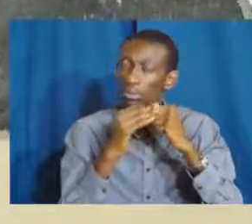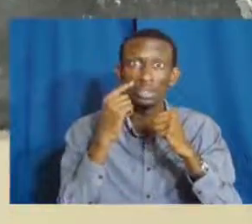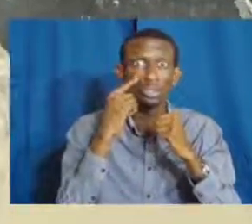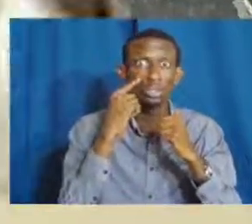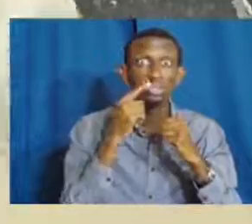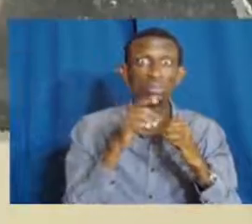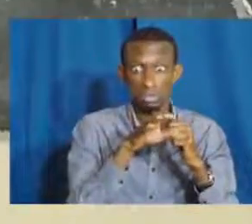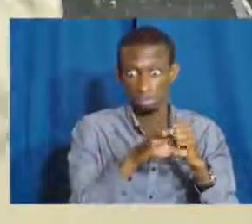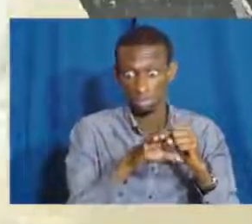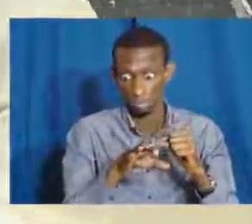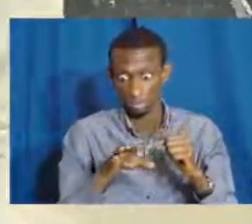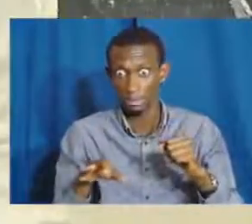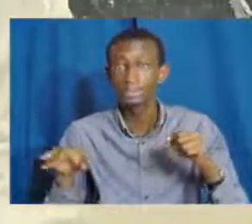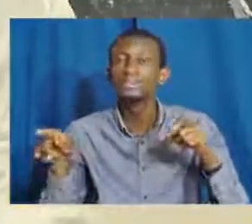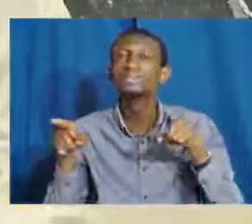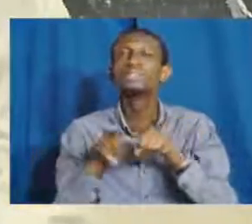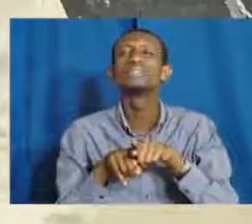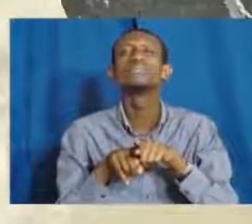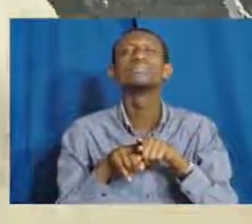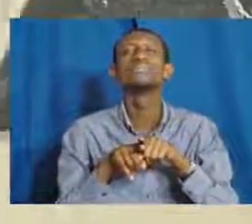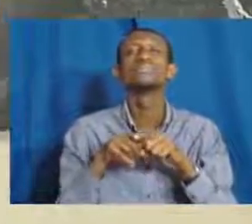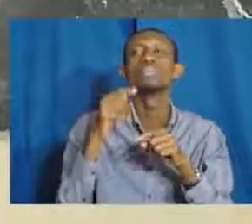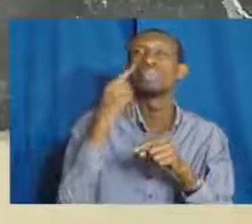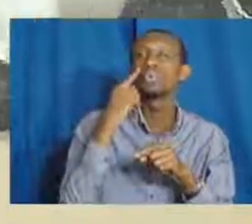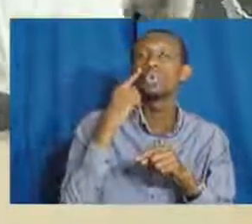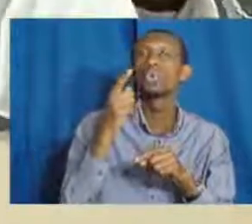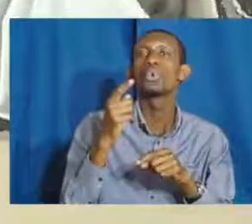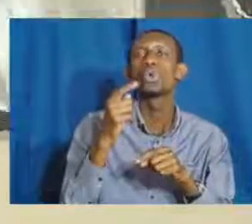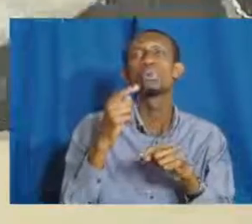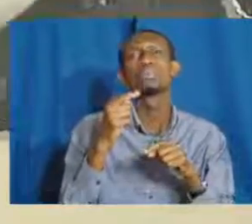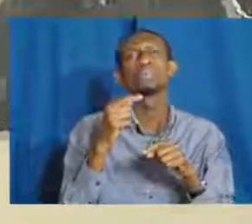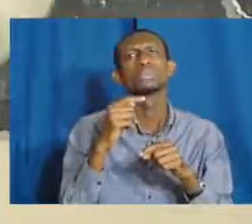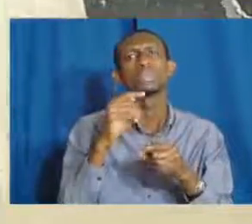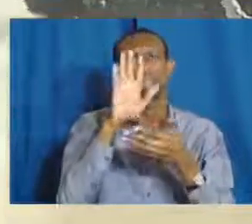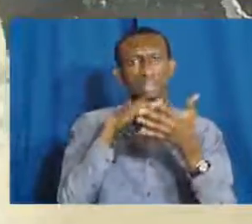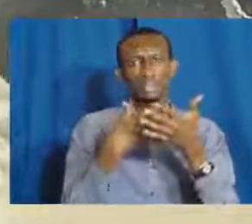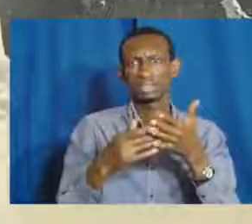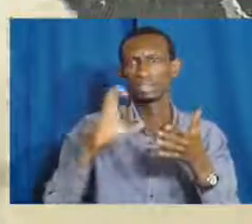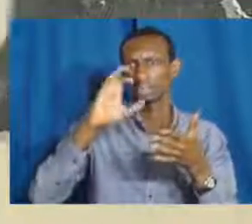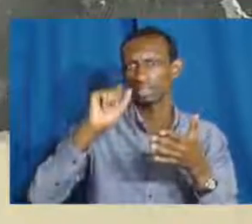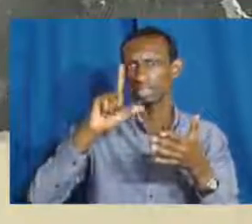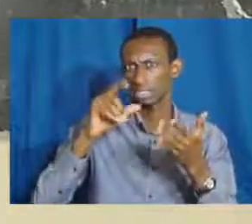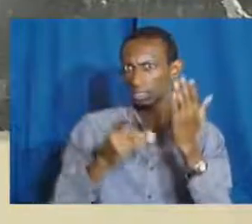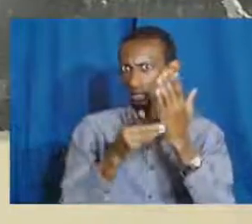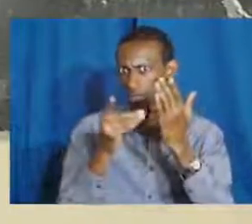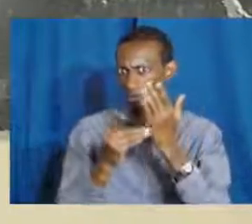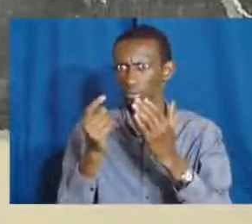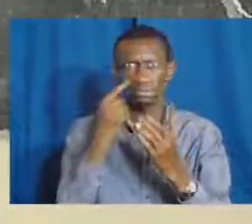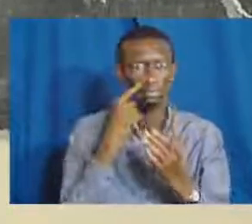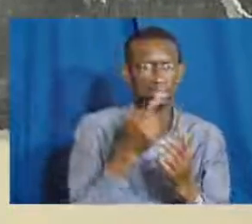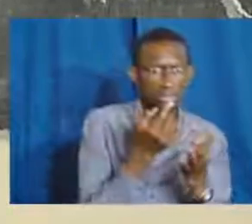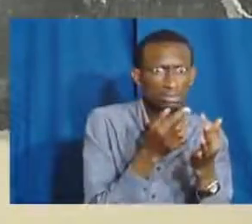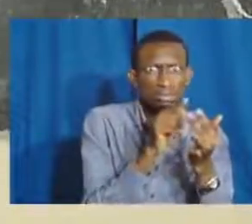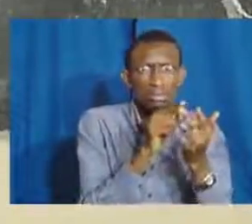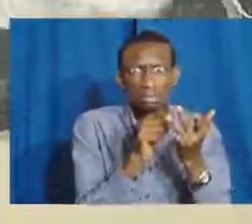you have started. Can you just try it and see? Look at any date on your calendar and then count. You can